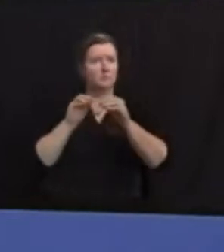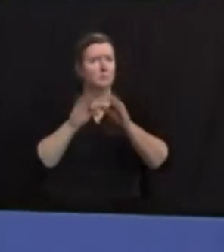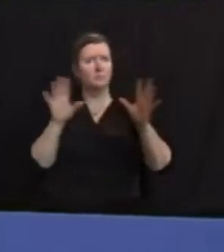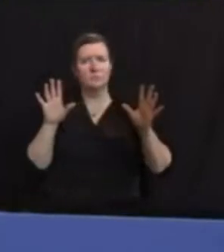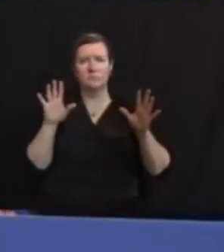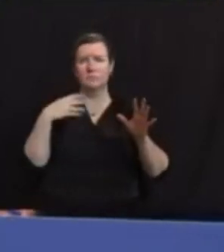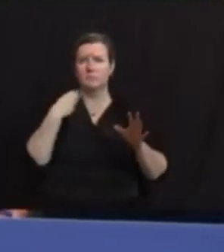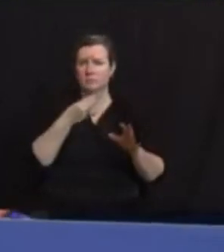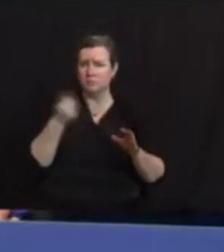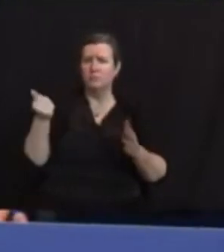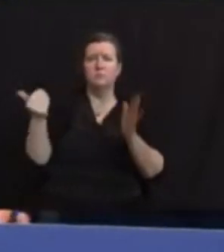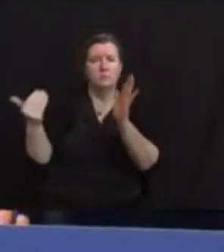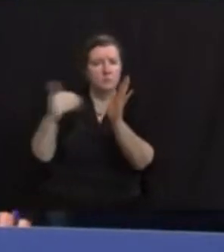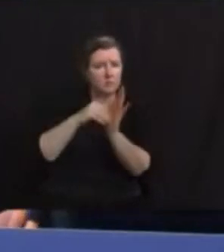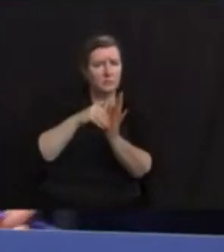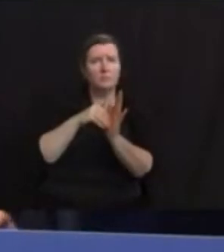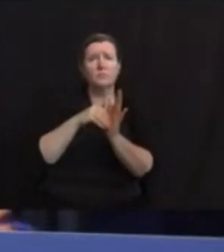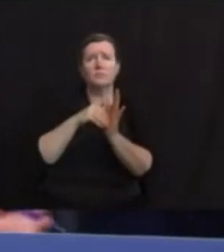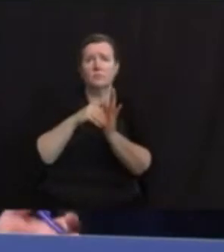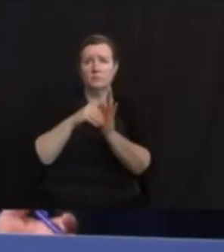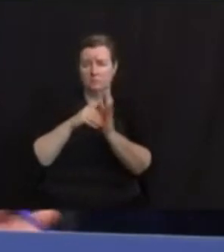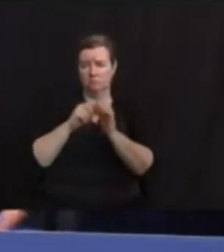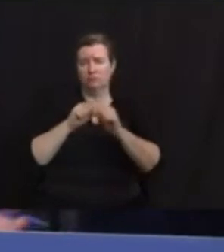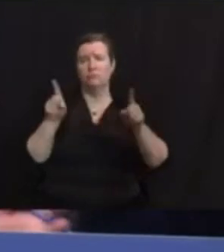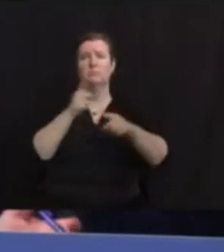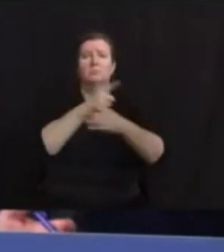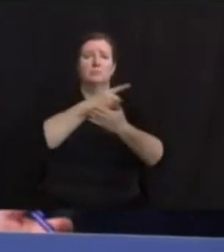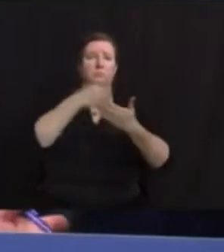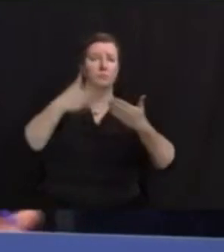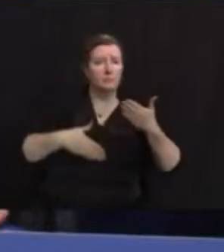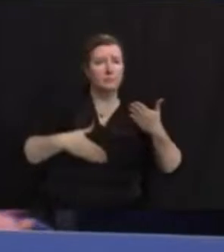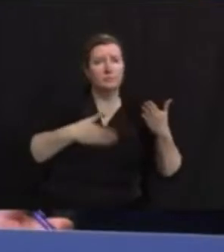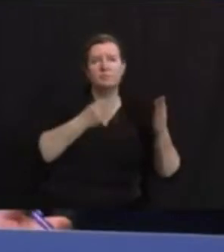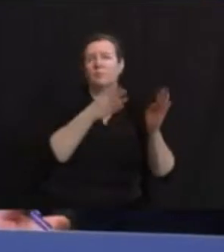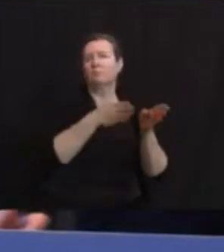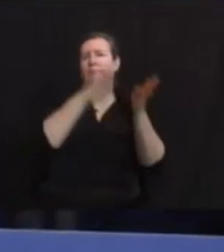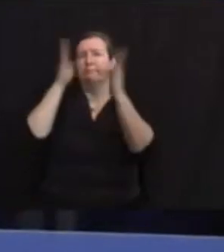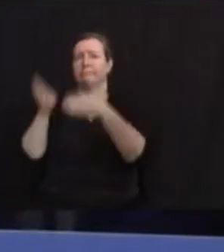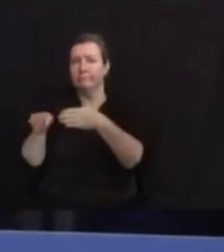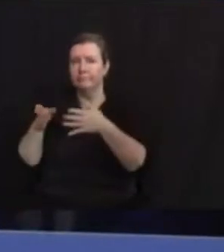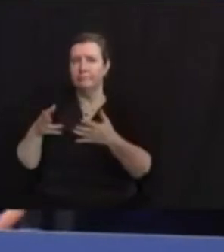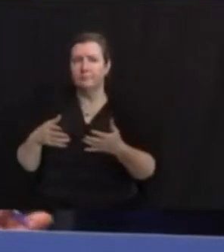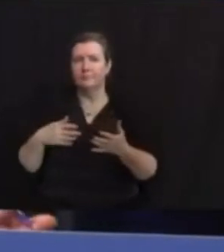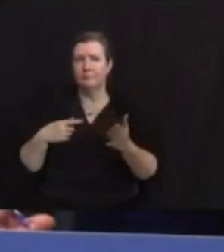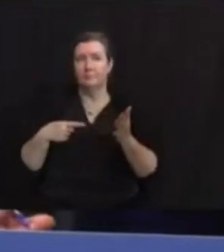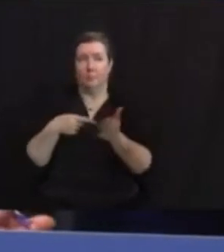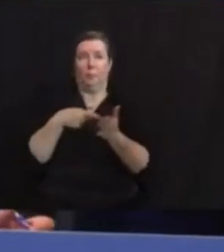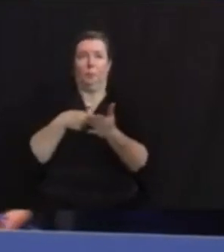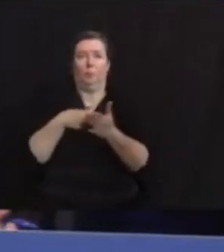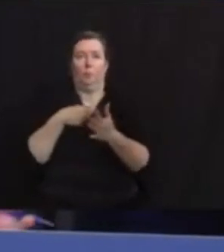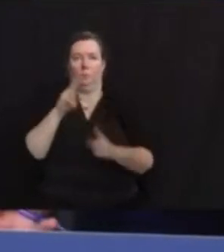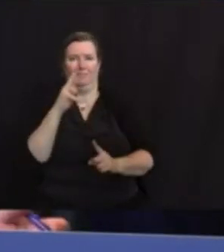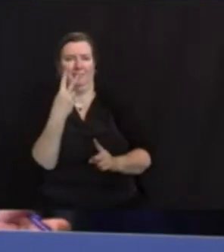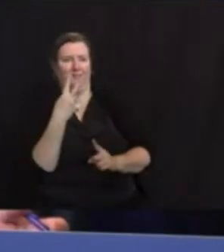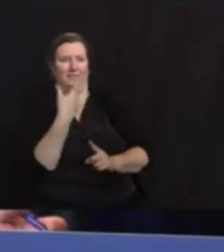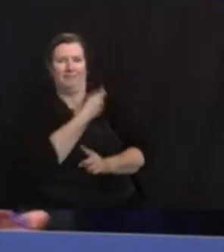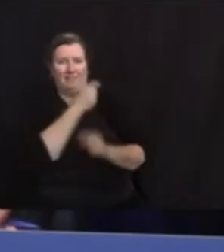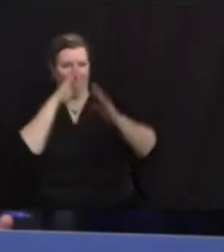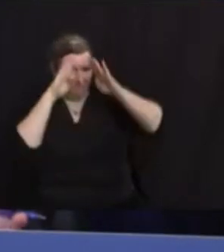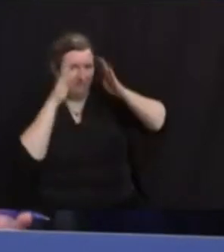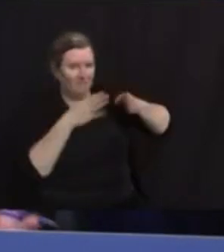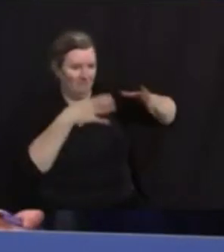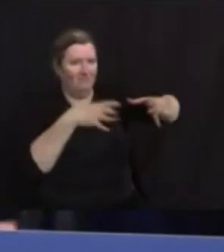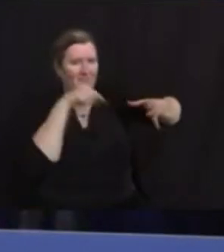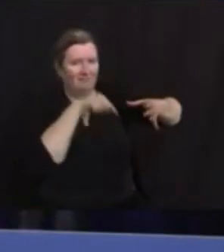out on the weekend and then really shifted our efforts. They go out, these are the ones that we owed people. And then we really shifted, since they go out